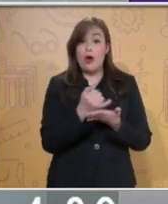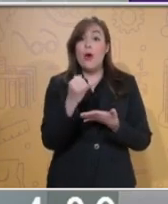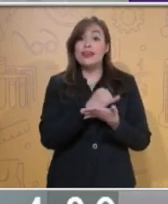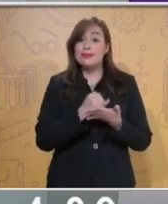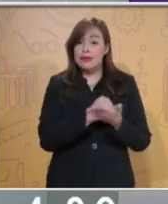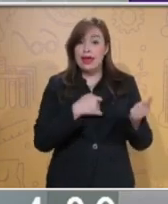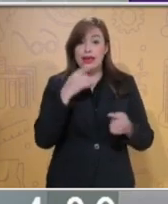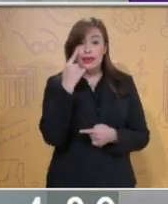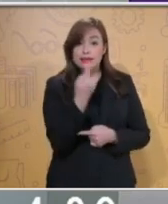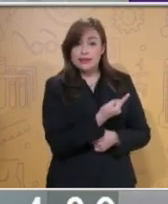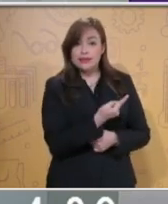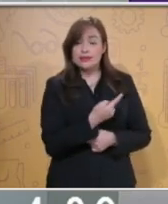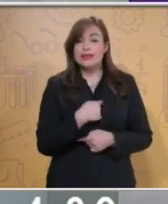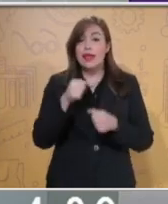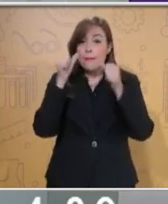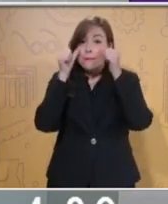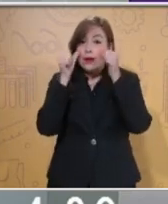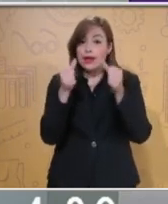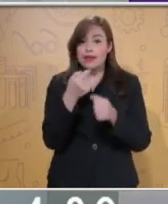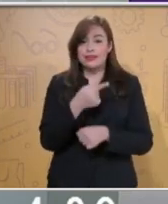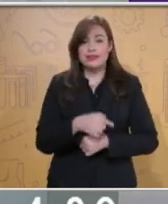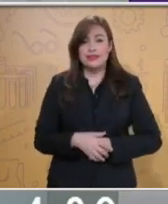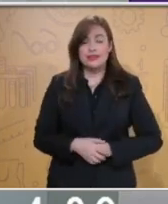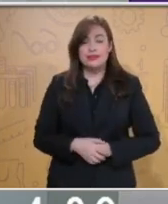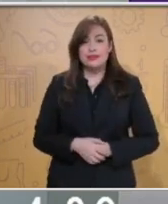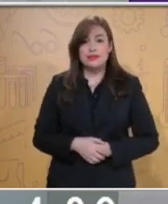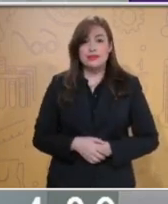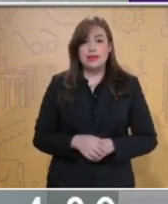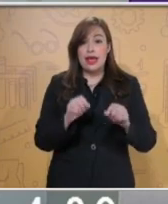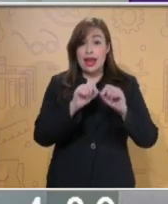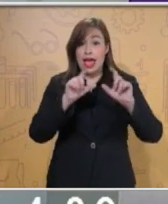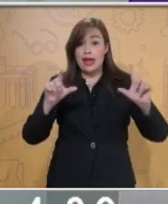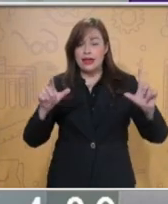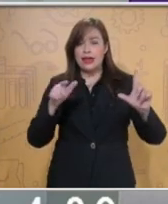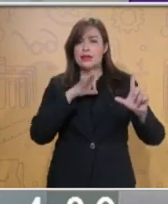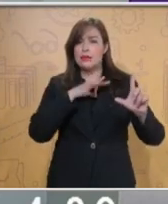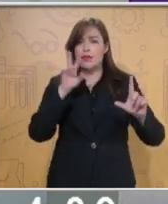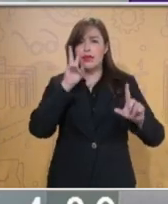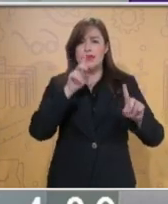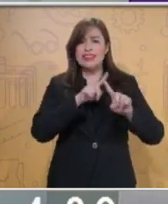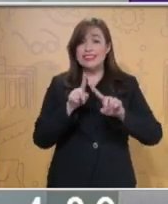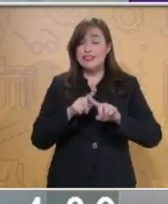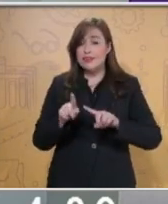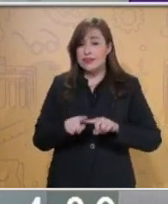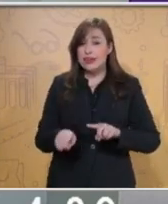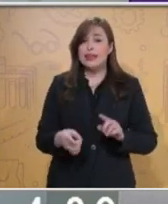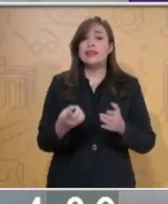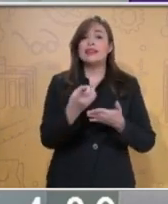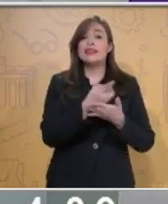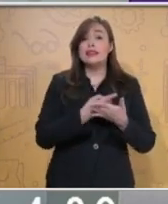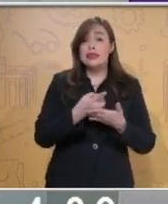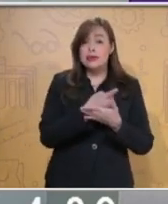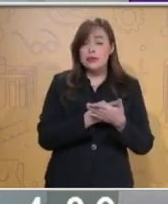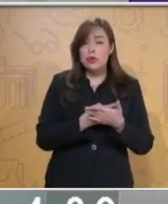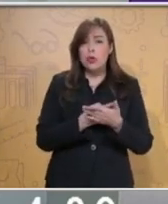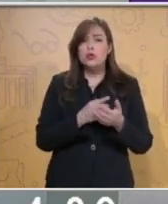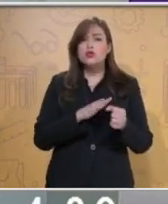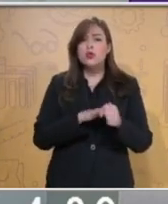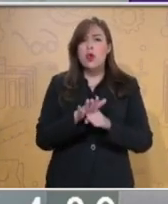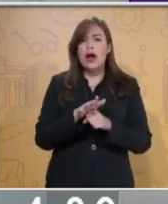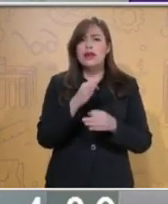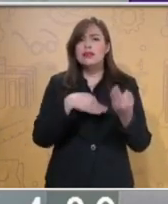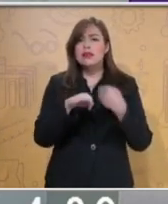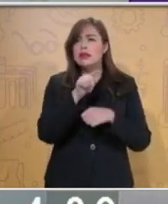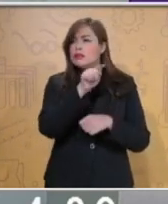attention to it. In the screen, you can see different images. For those who are following us